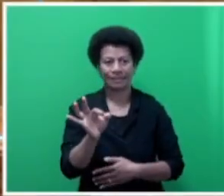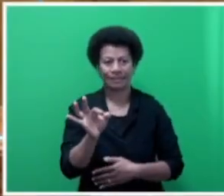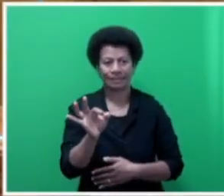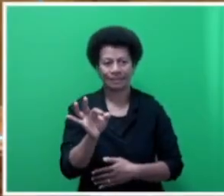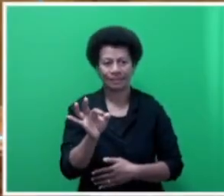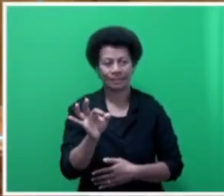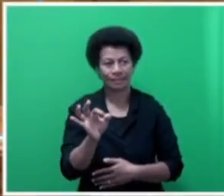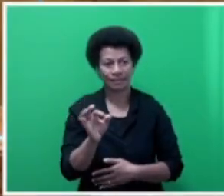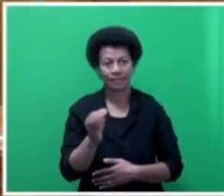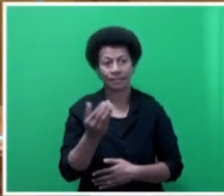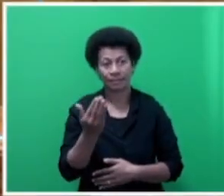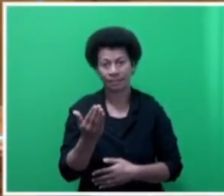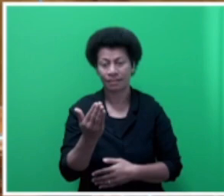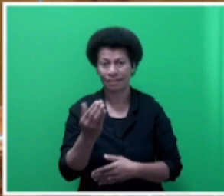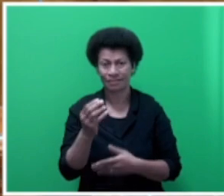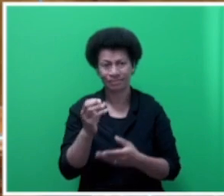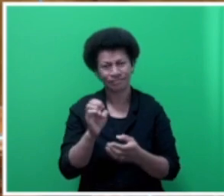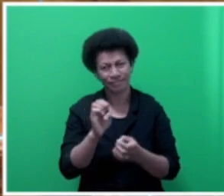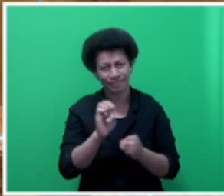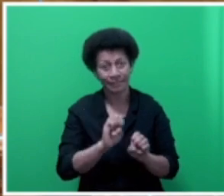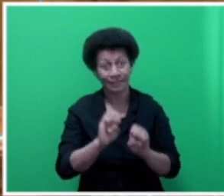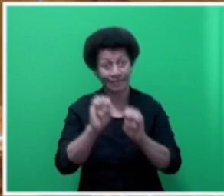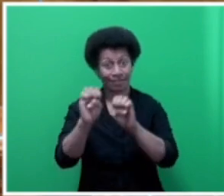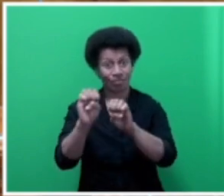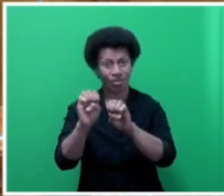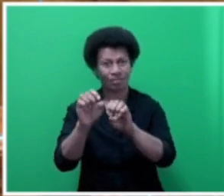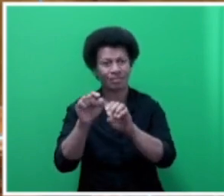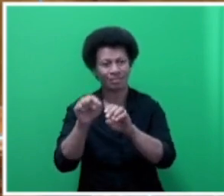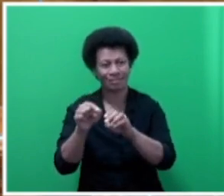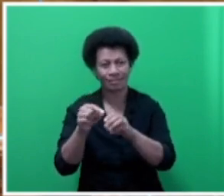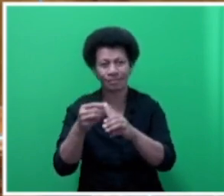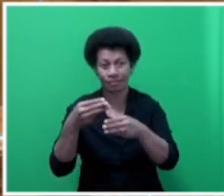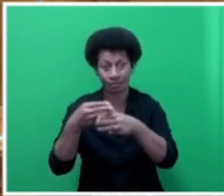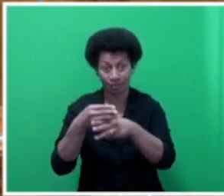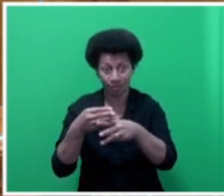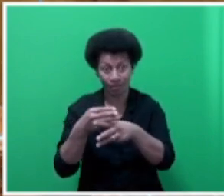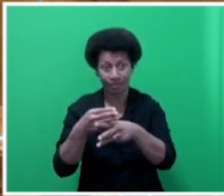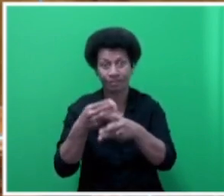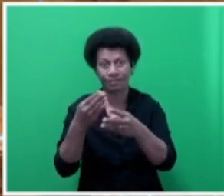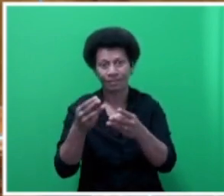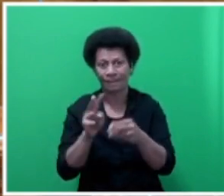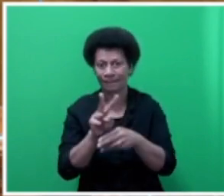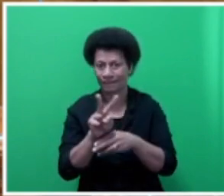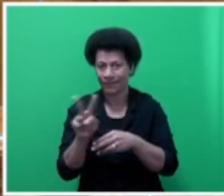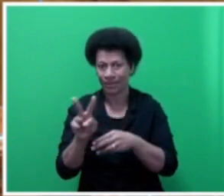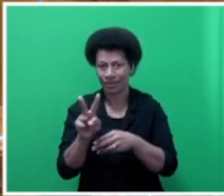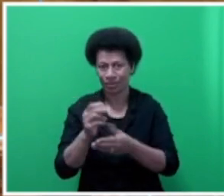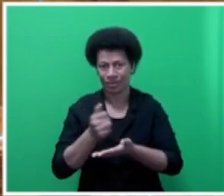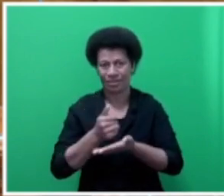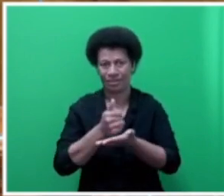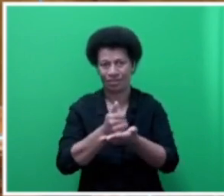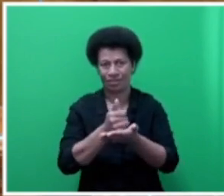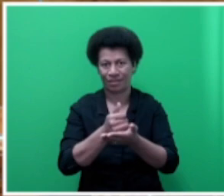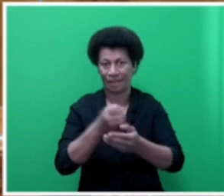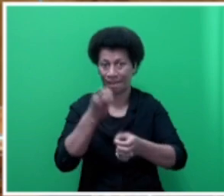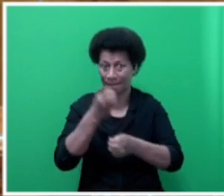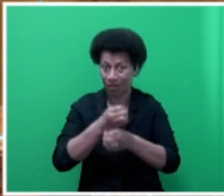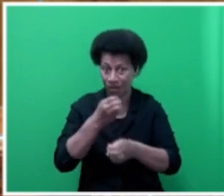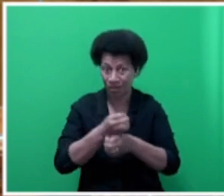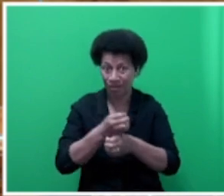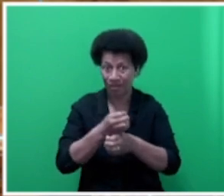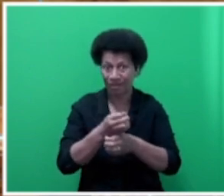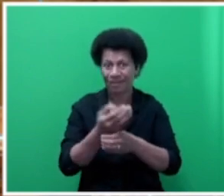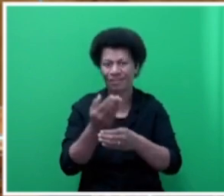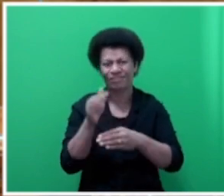Rather than exporting wood chips and sawn timber, we should consider more value addition to support employment, foreign exchanges, and